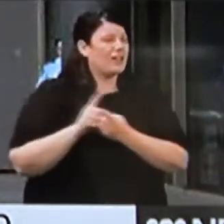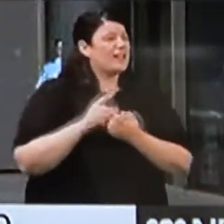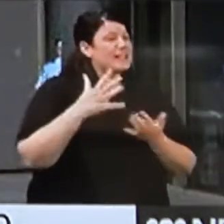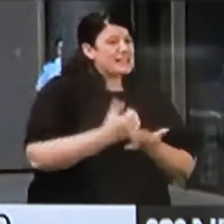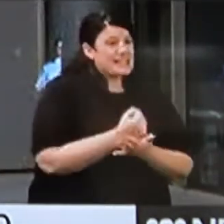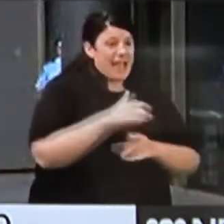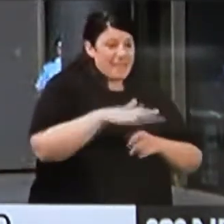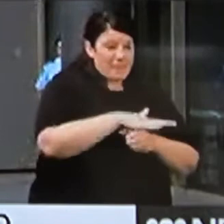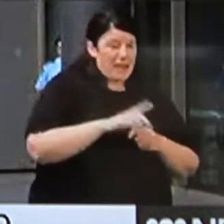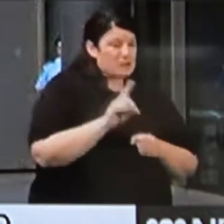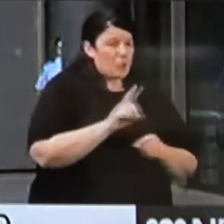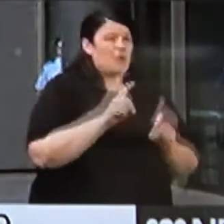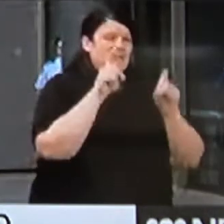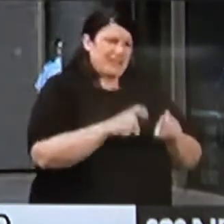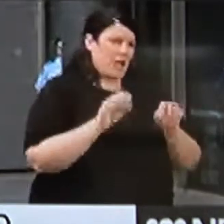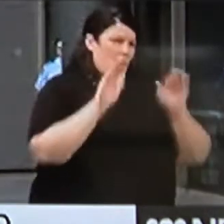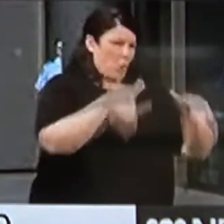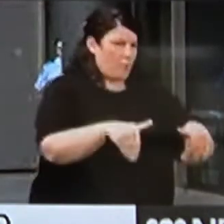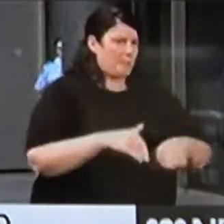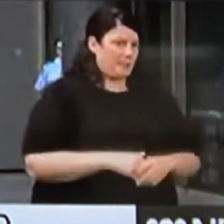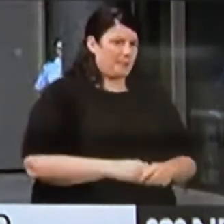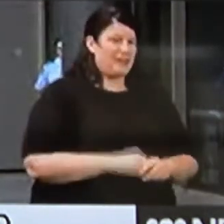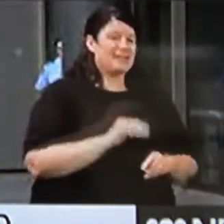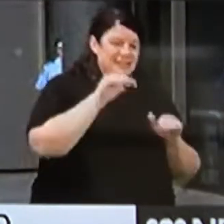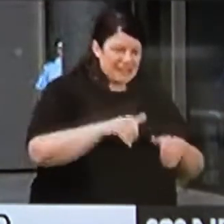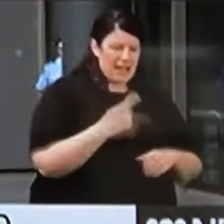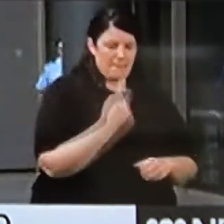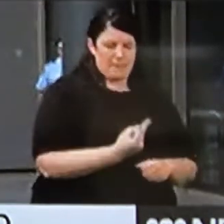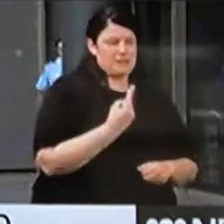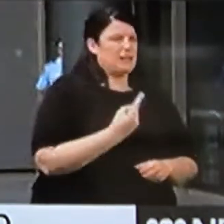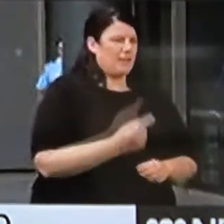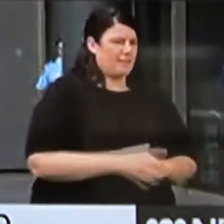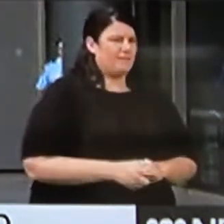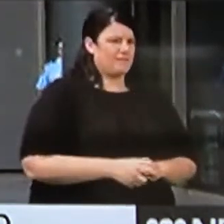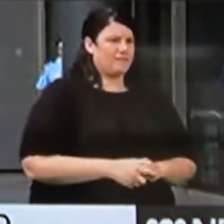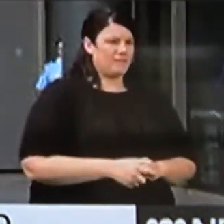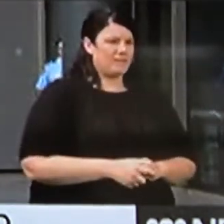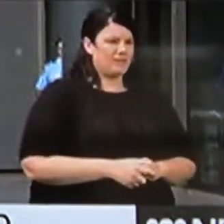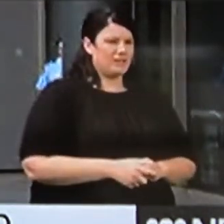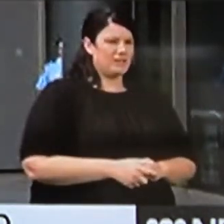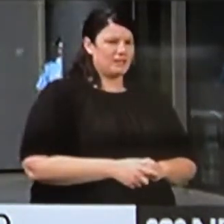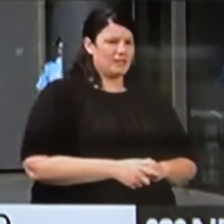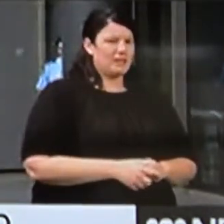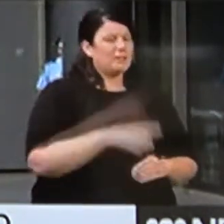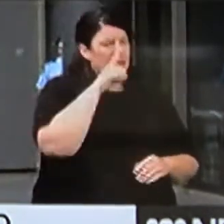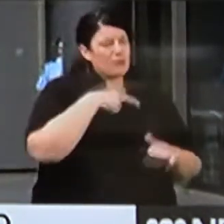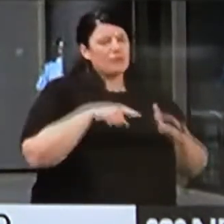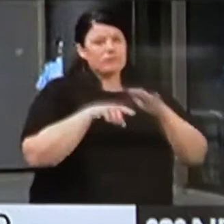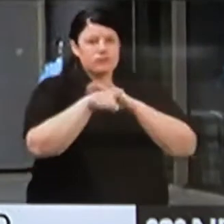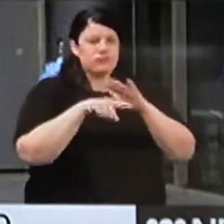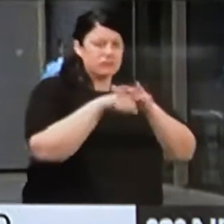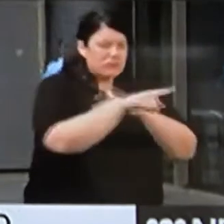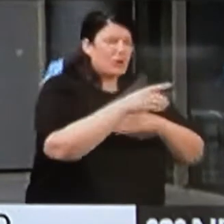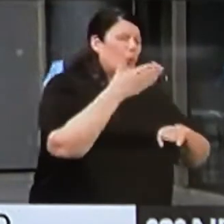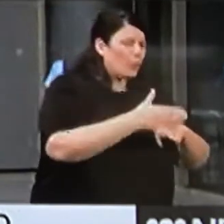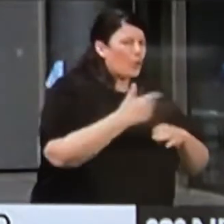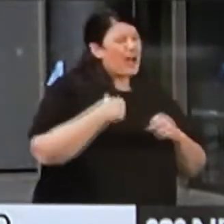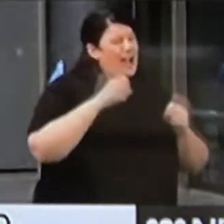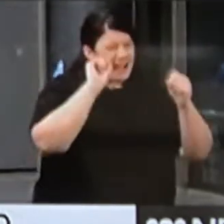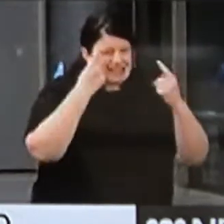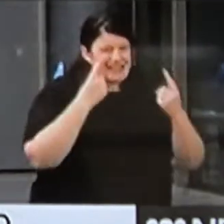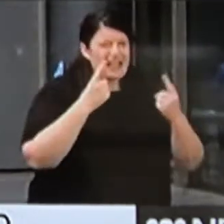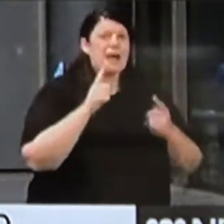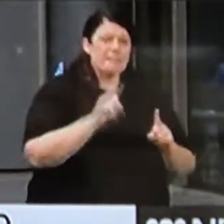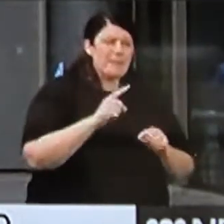place at home is at home in isolation. And of course there's lots of carve-outs for people who need to work, and we want you to go to work.